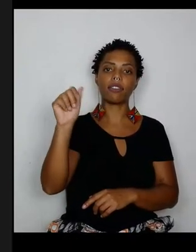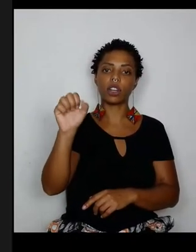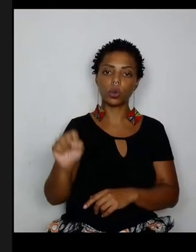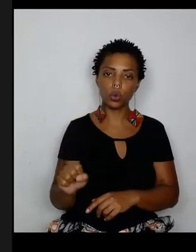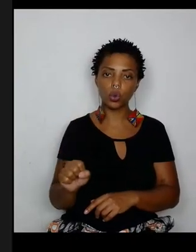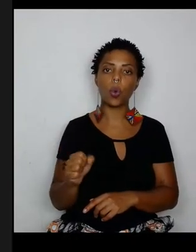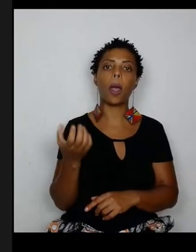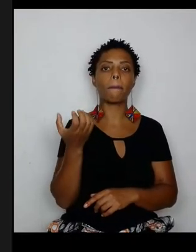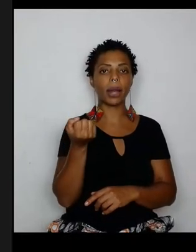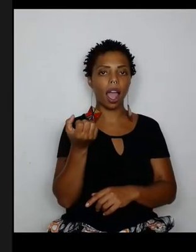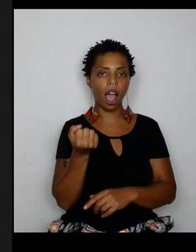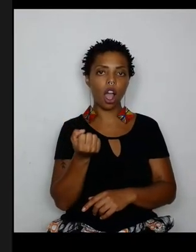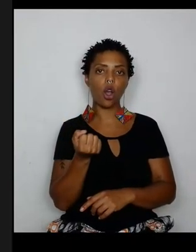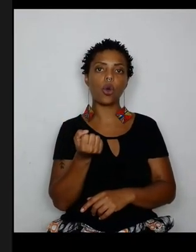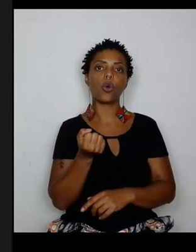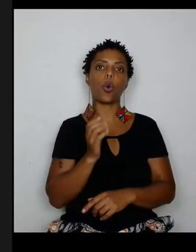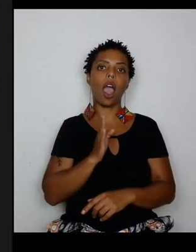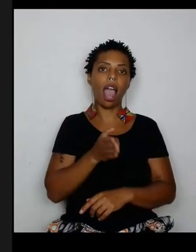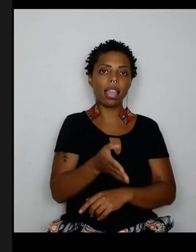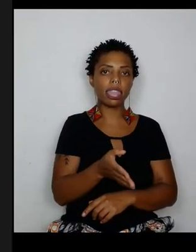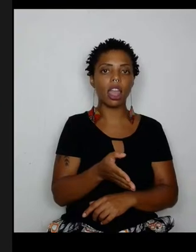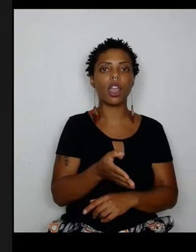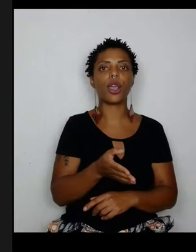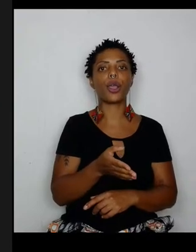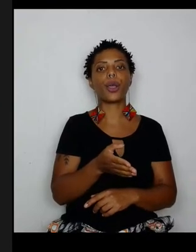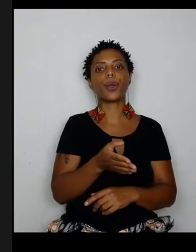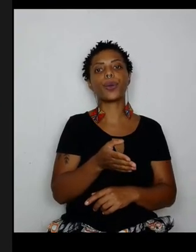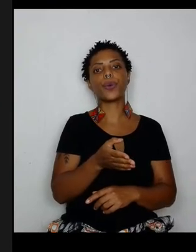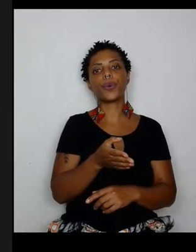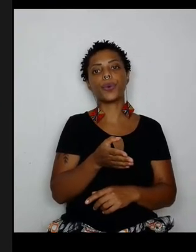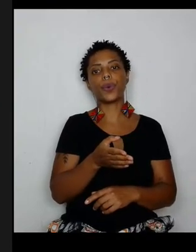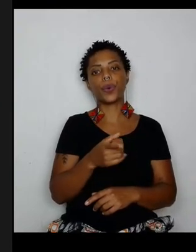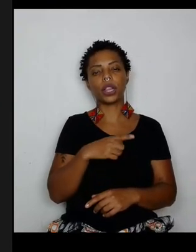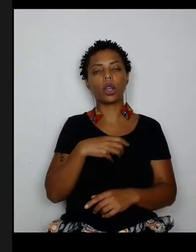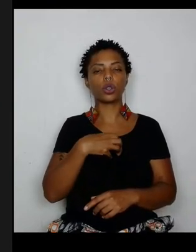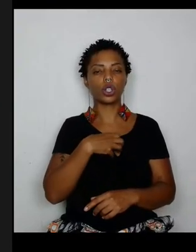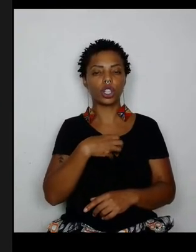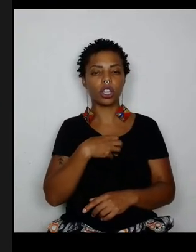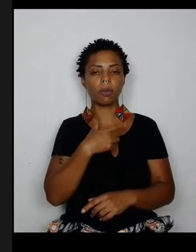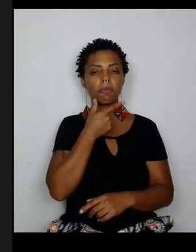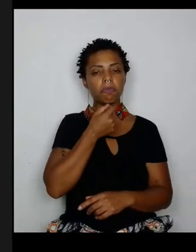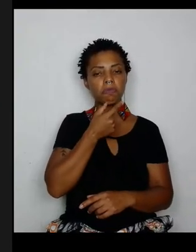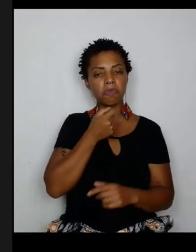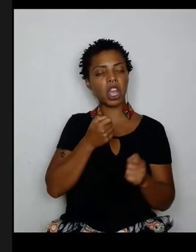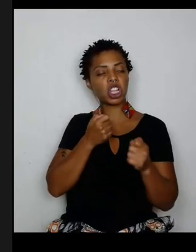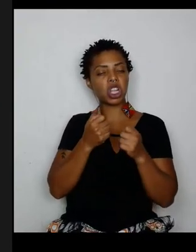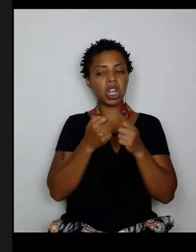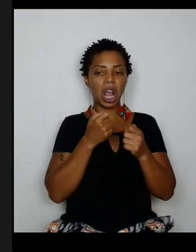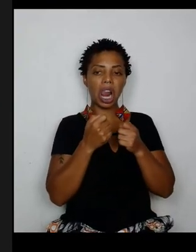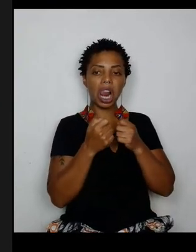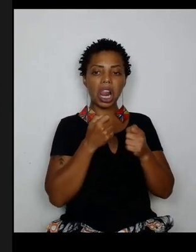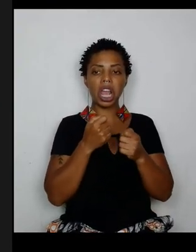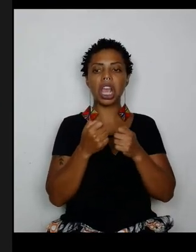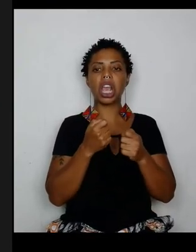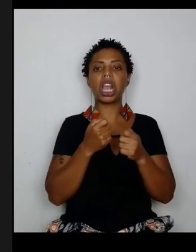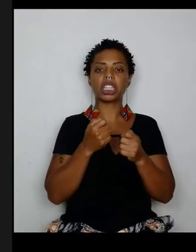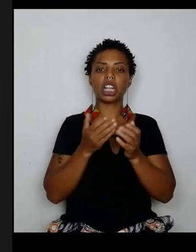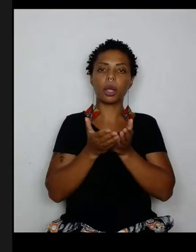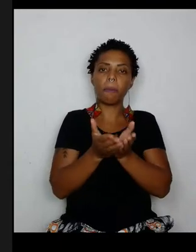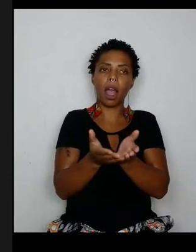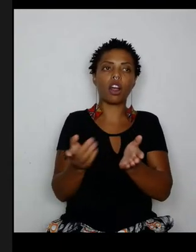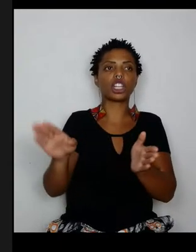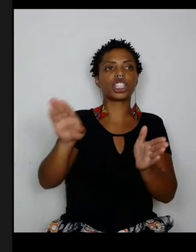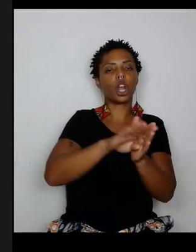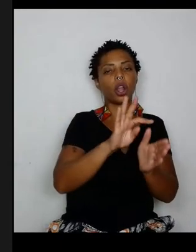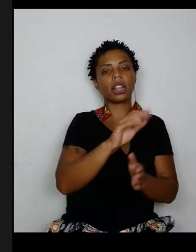masculine like i sailed to tahiti in my own boat kind of thing going on i mean i think there is a distinction there in their relationship to go down